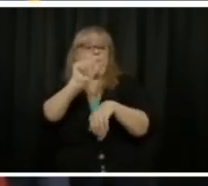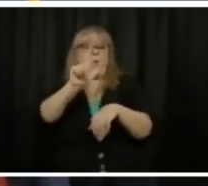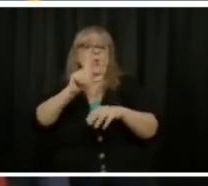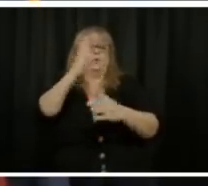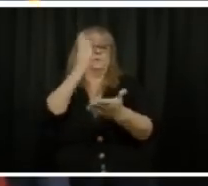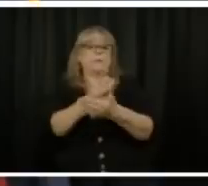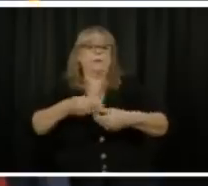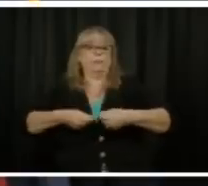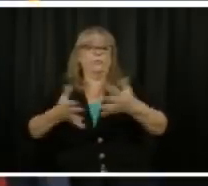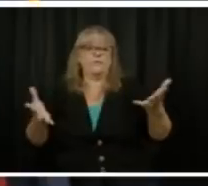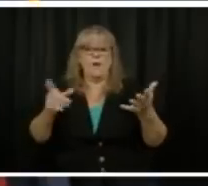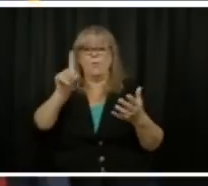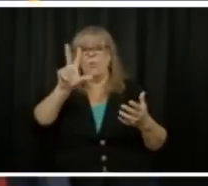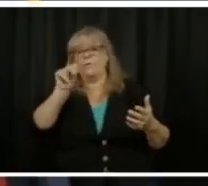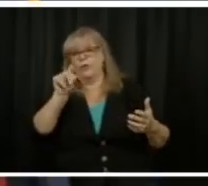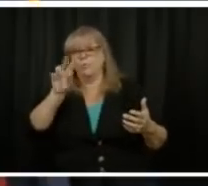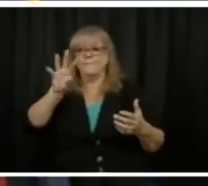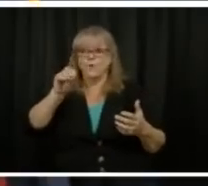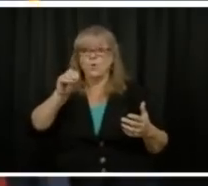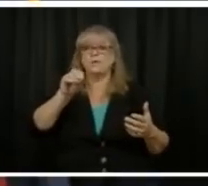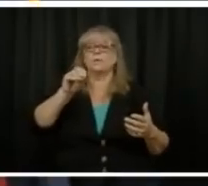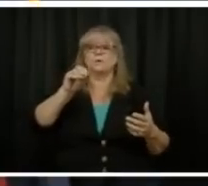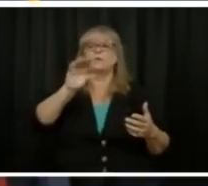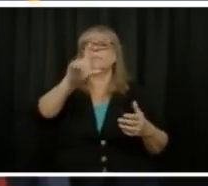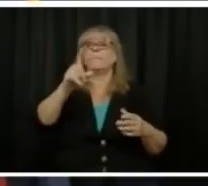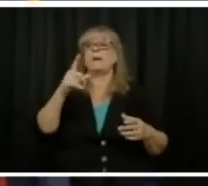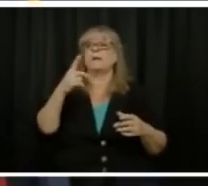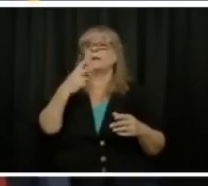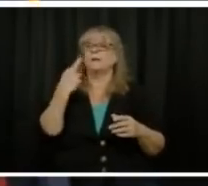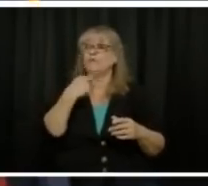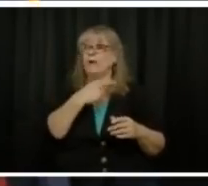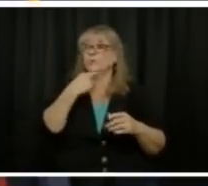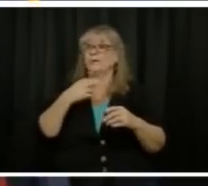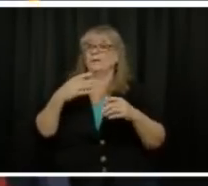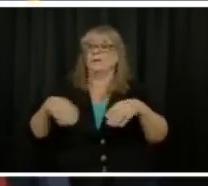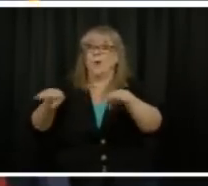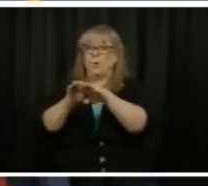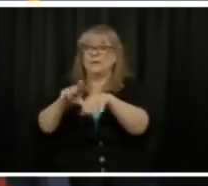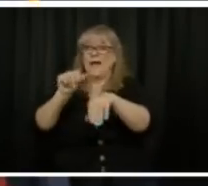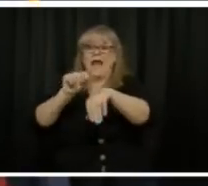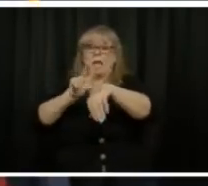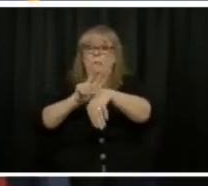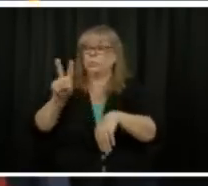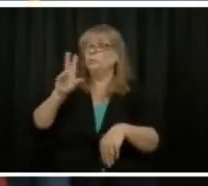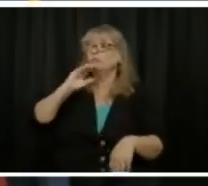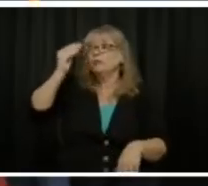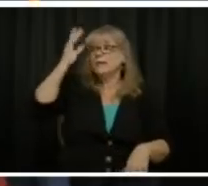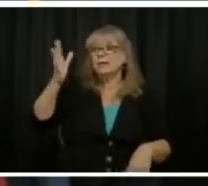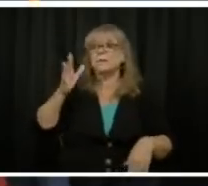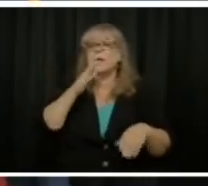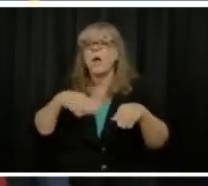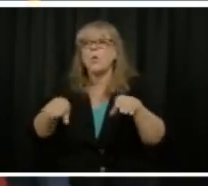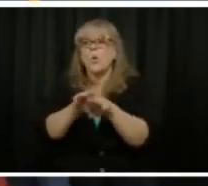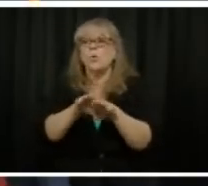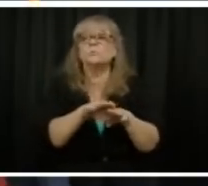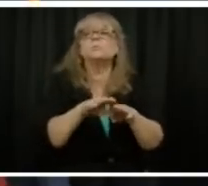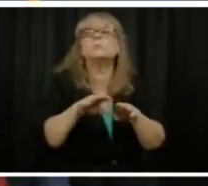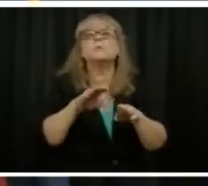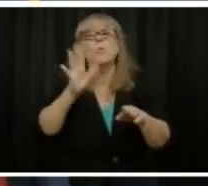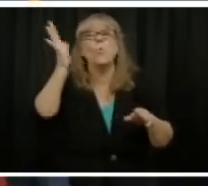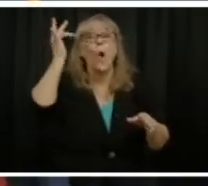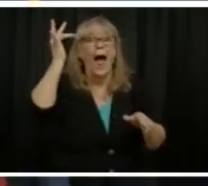They don't technically have to close then, but they stop serving alcohol, so they stop making money. So they generally want to close. This is simply